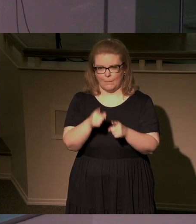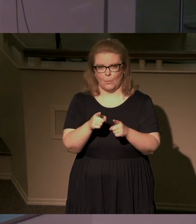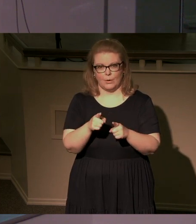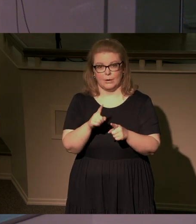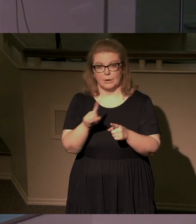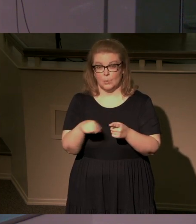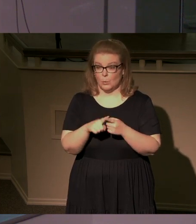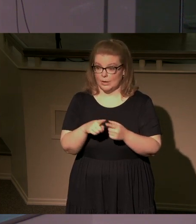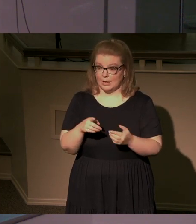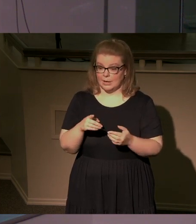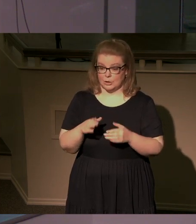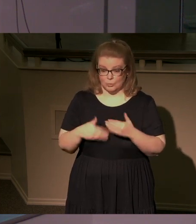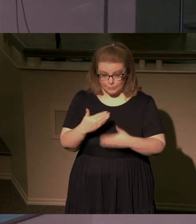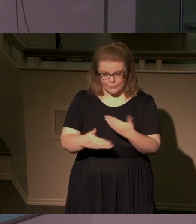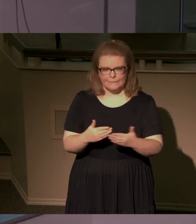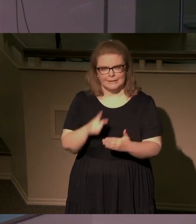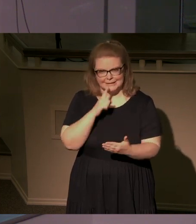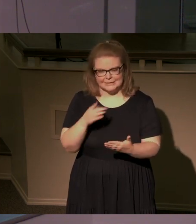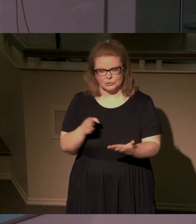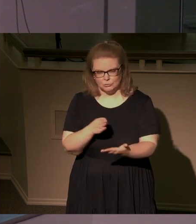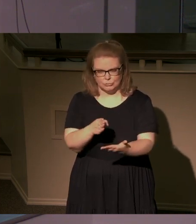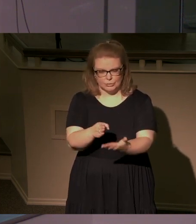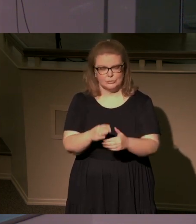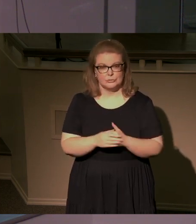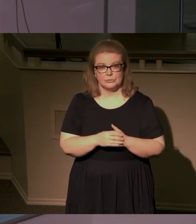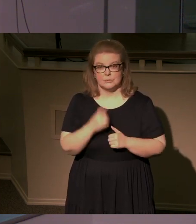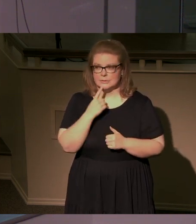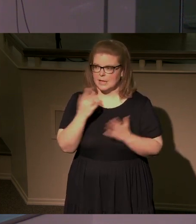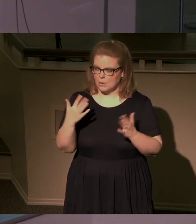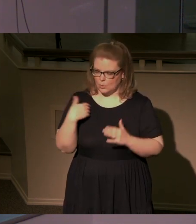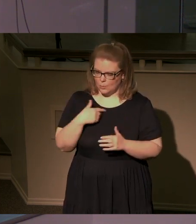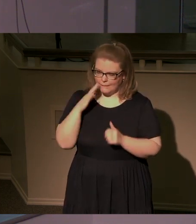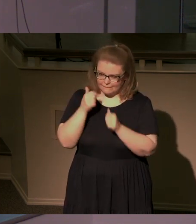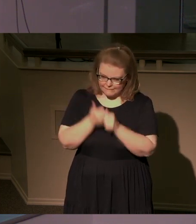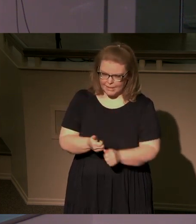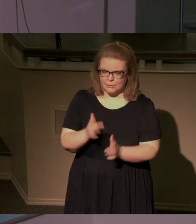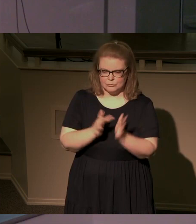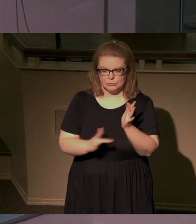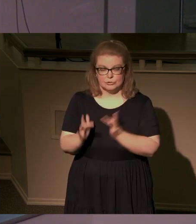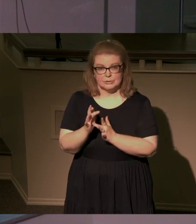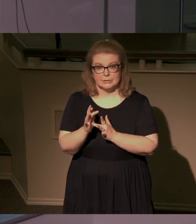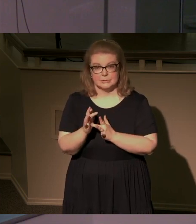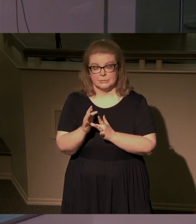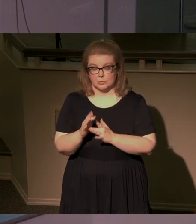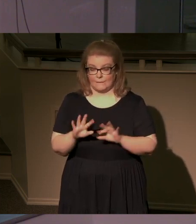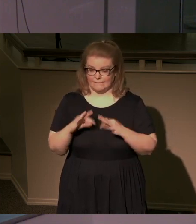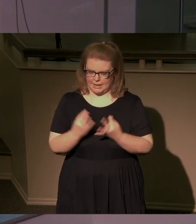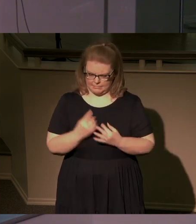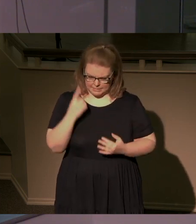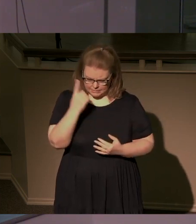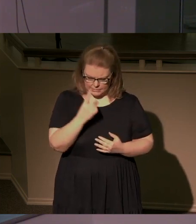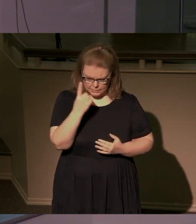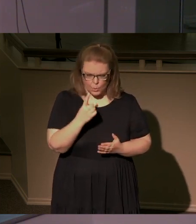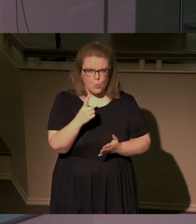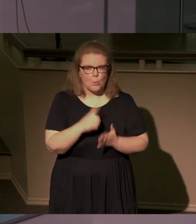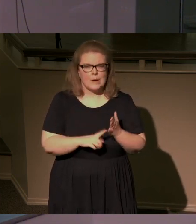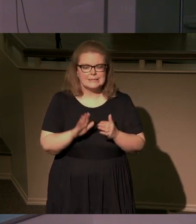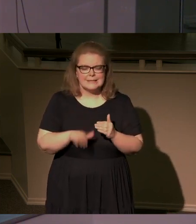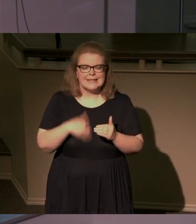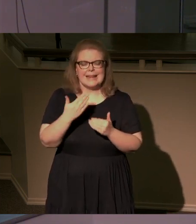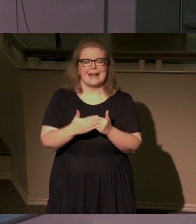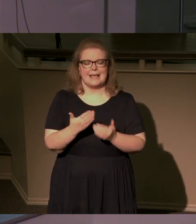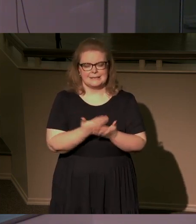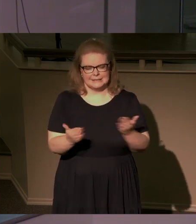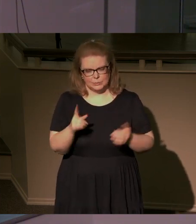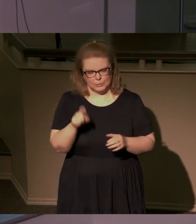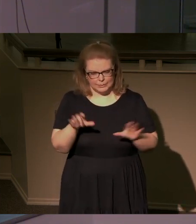moving. You just need to move. You say, we're going to follow Jesus. Here's the question for your family. What is the next thing that you need to